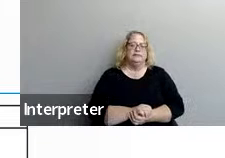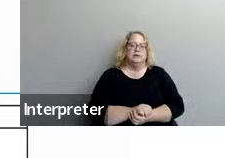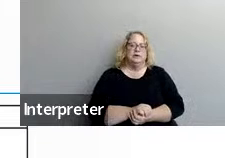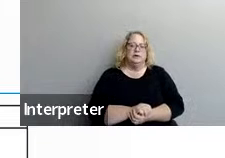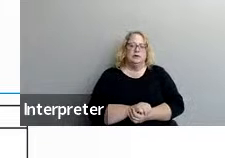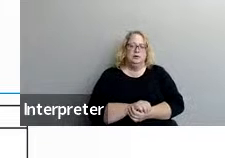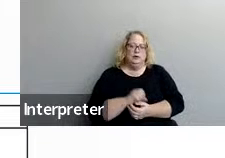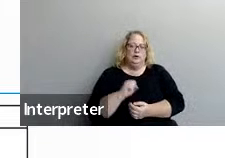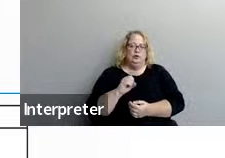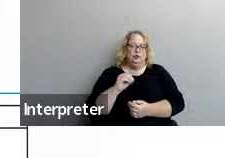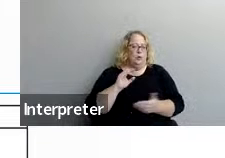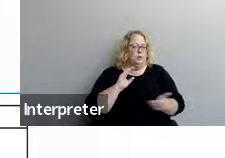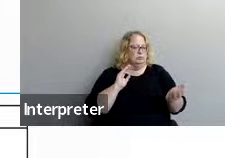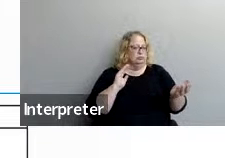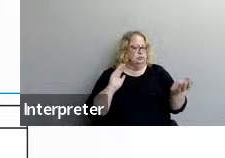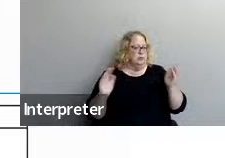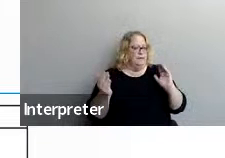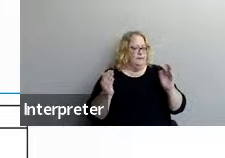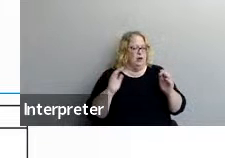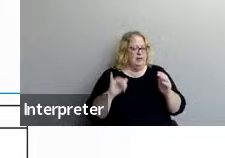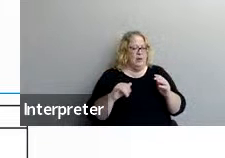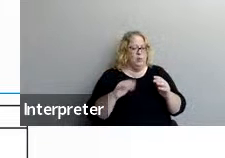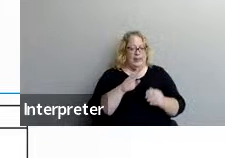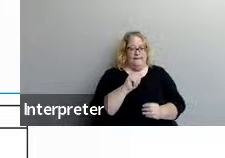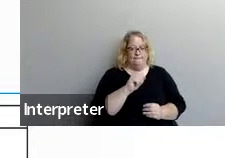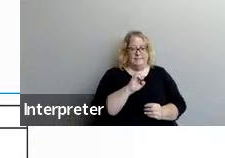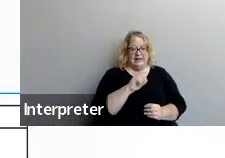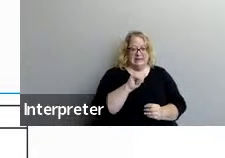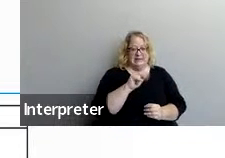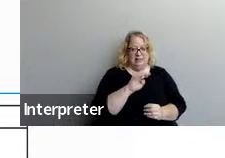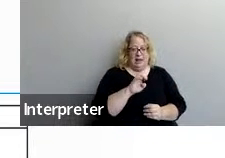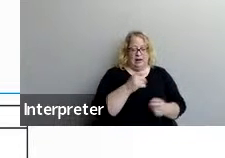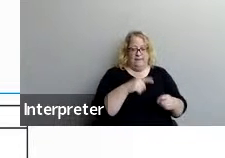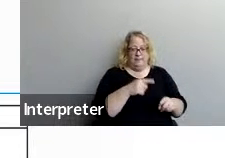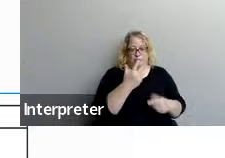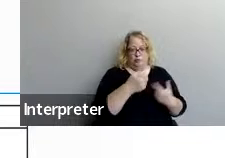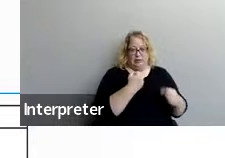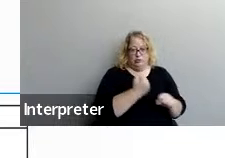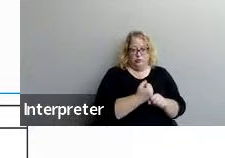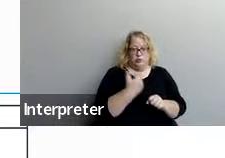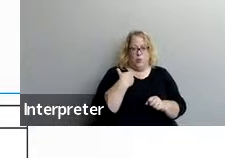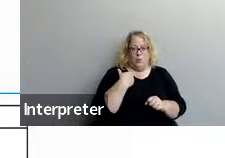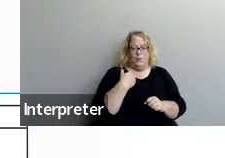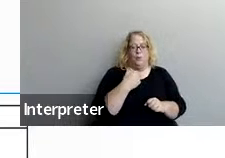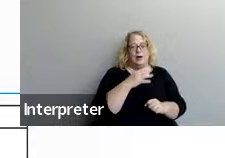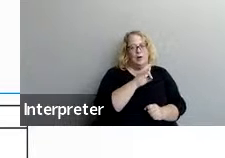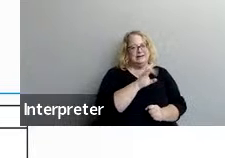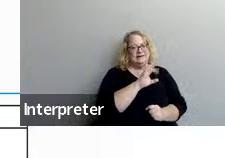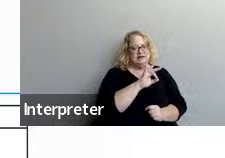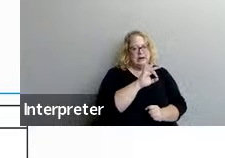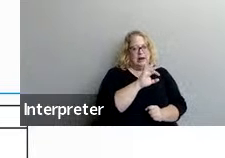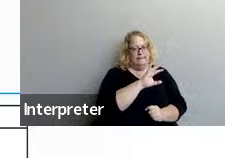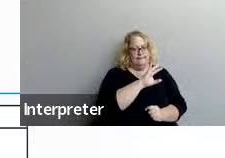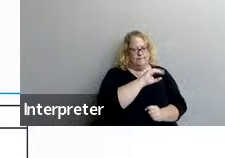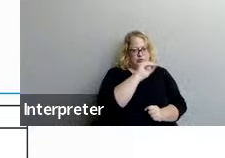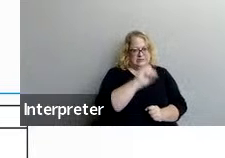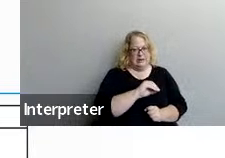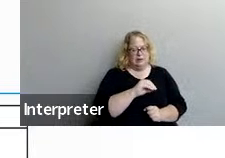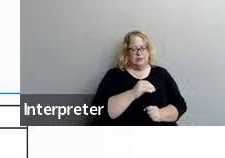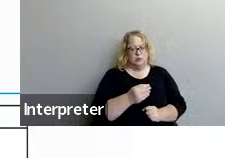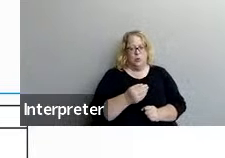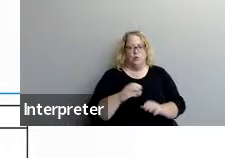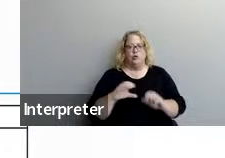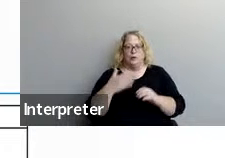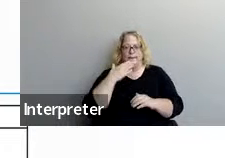in context, when baseline was taken on this approximately 3 years ago, we were at 79%. So